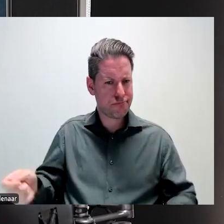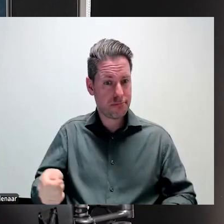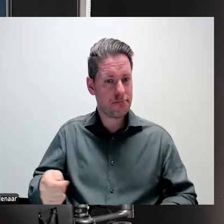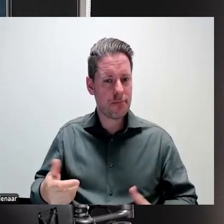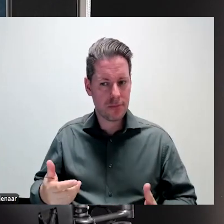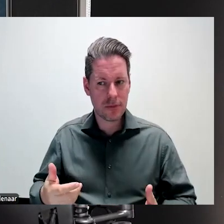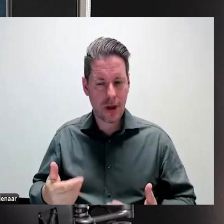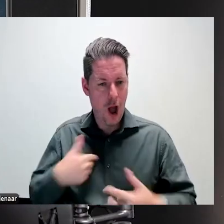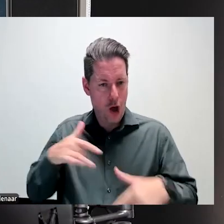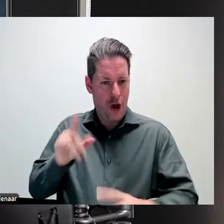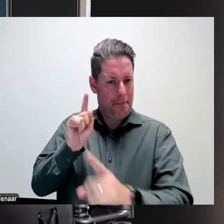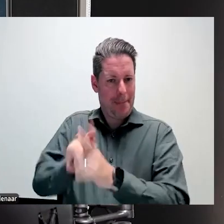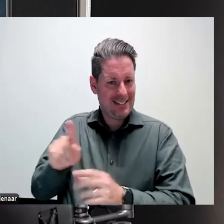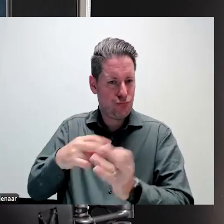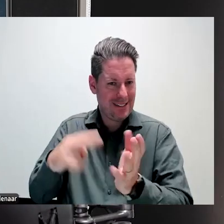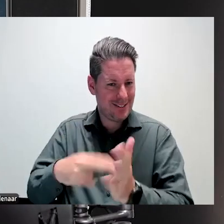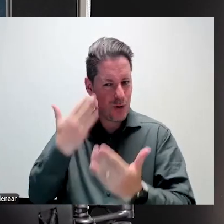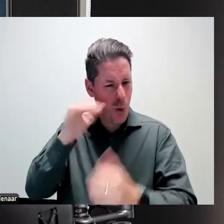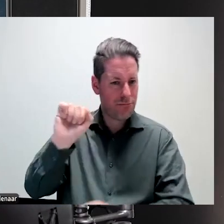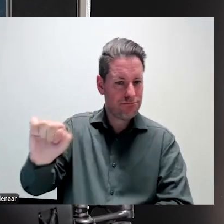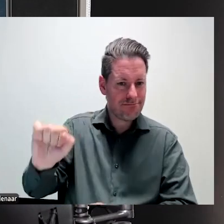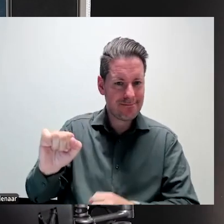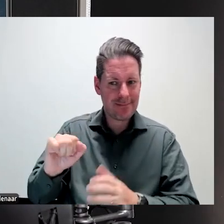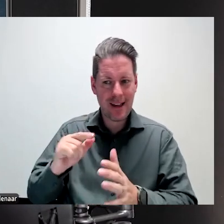what he uses as a visual aid.